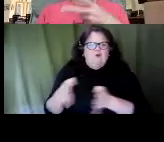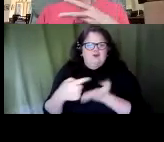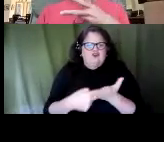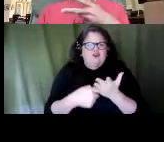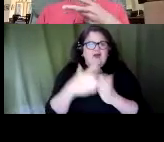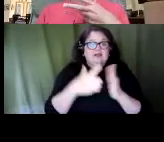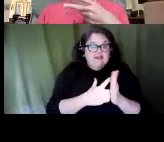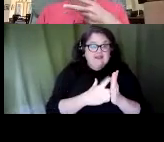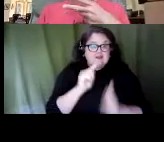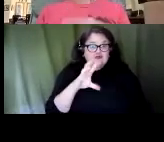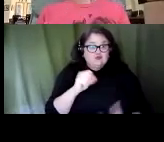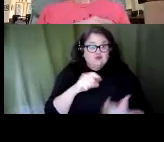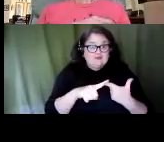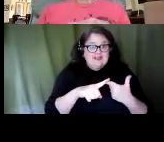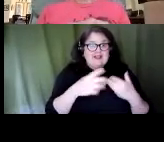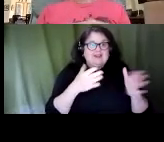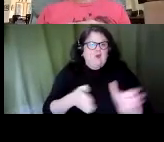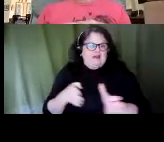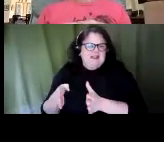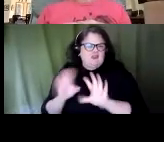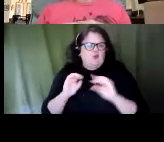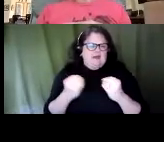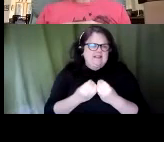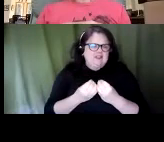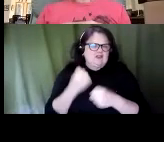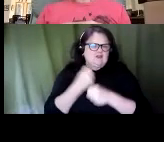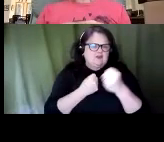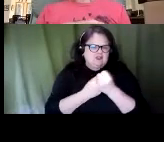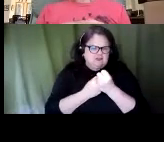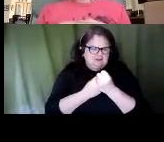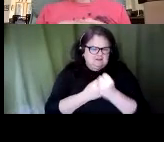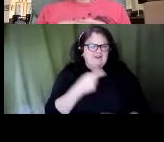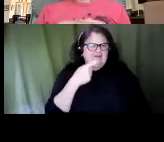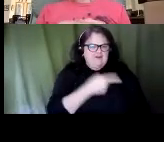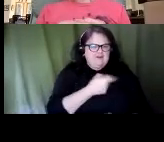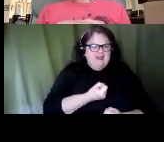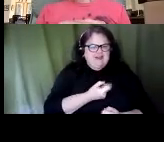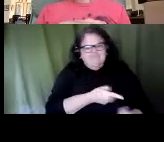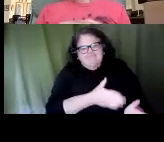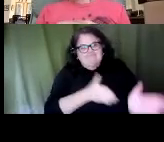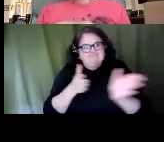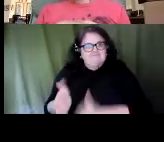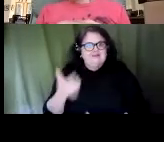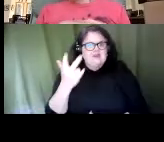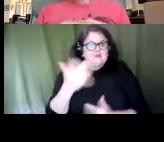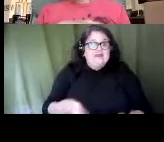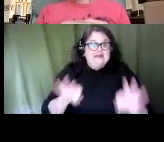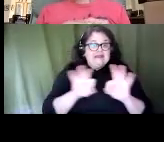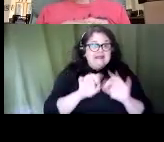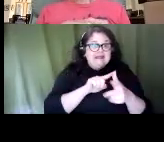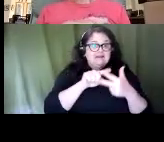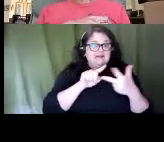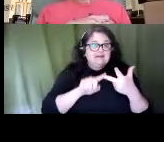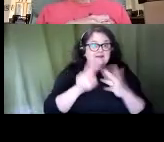the organizational structures. And from that is going to emerge 3 key principles that we're